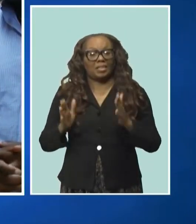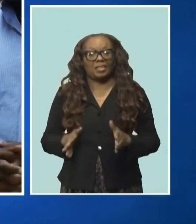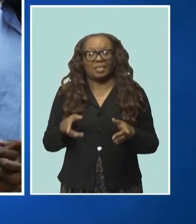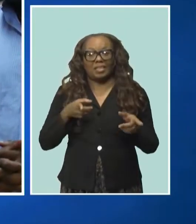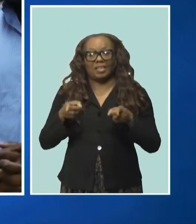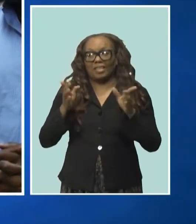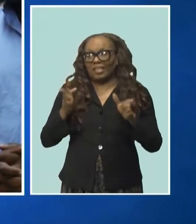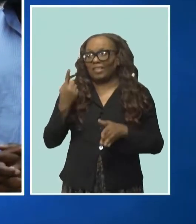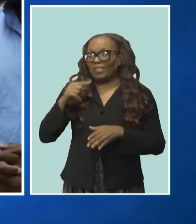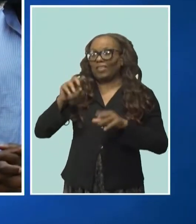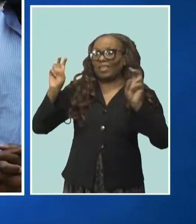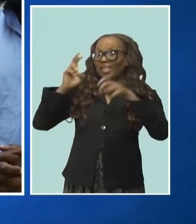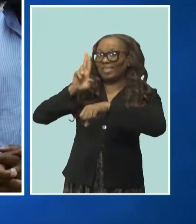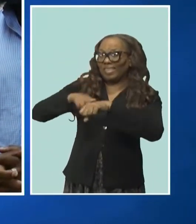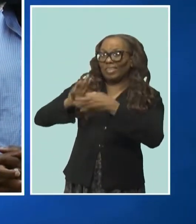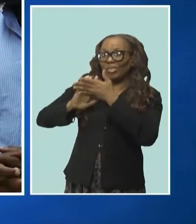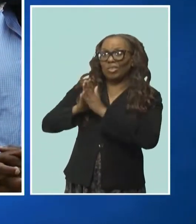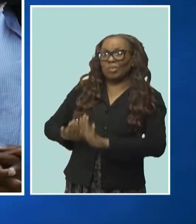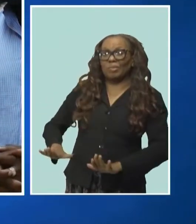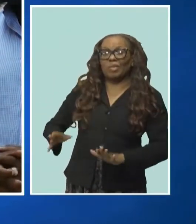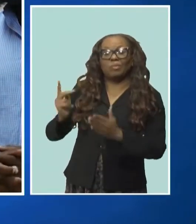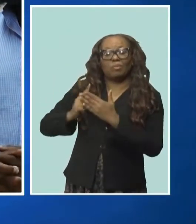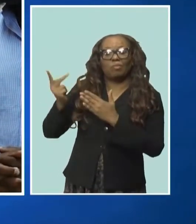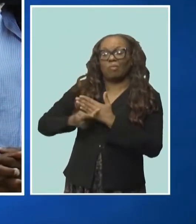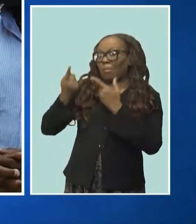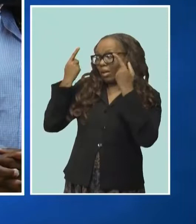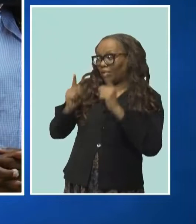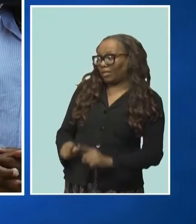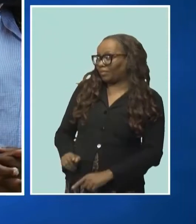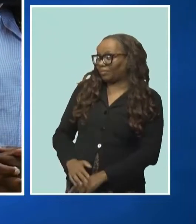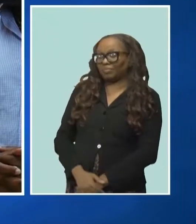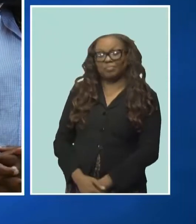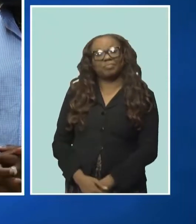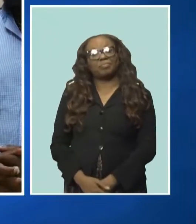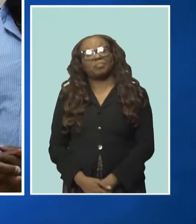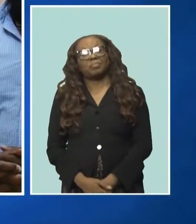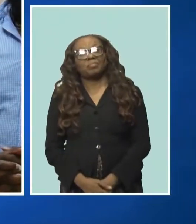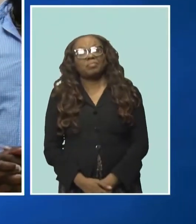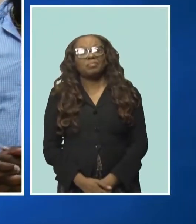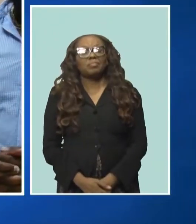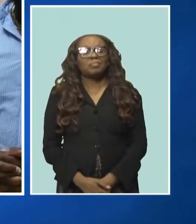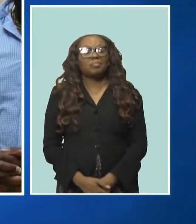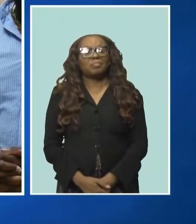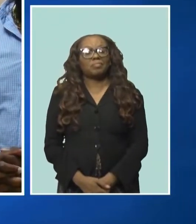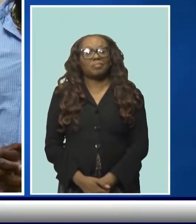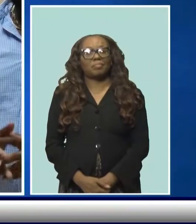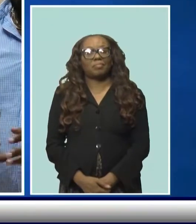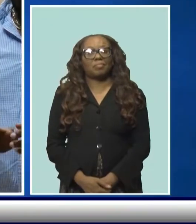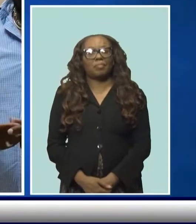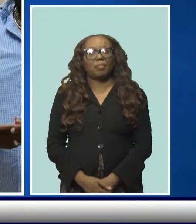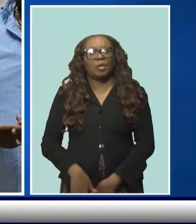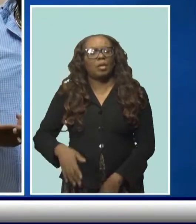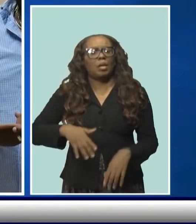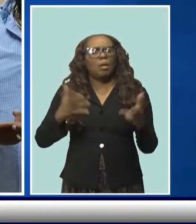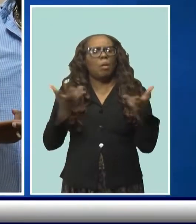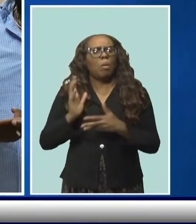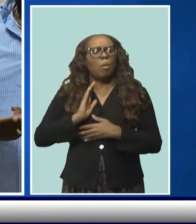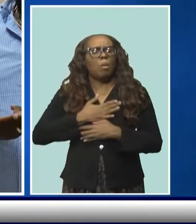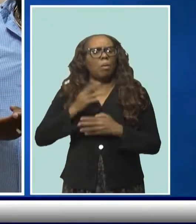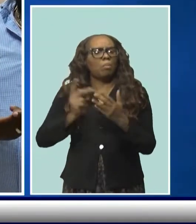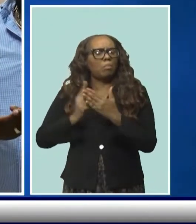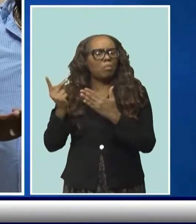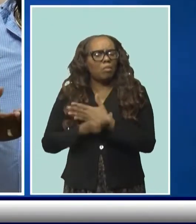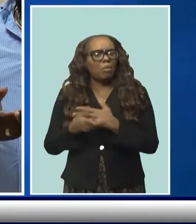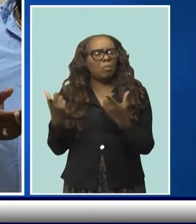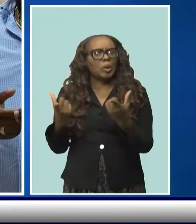National Peace Program, Damian Ford. Essentially, what we are doing as a unit or as a program is